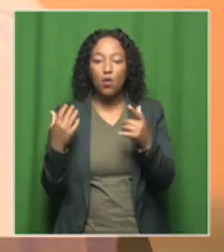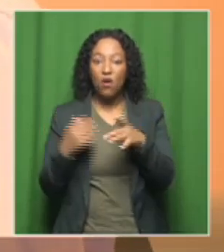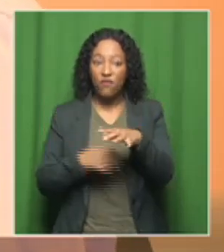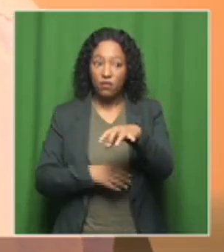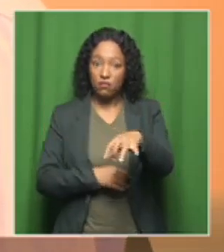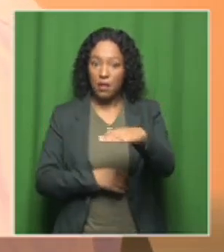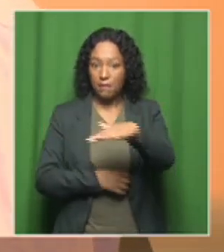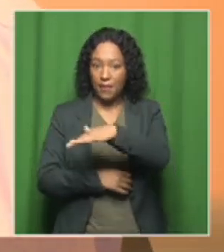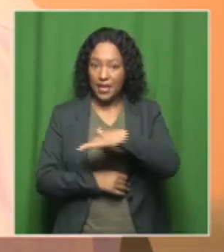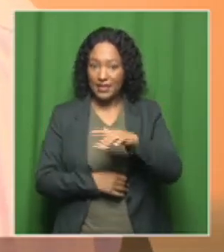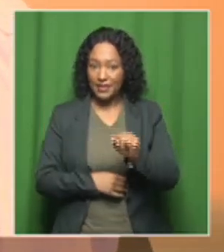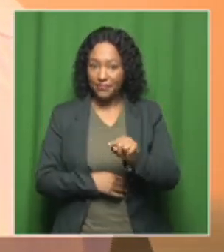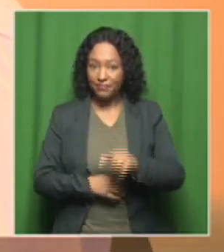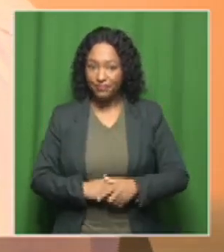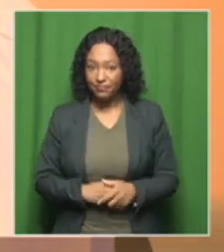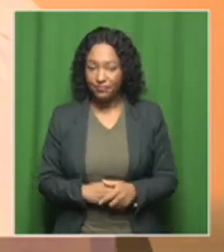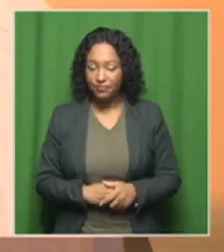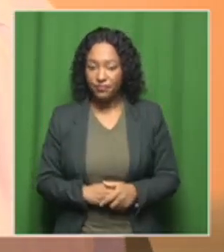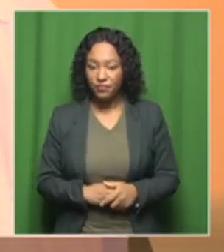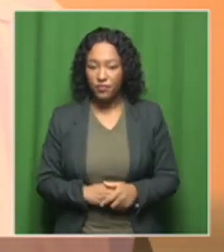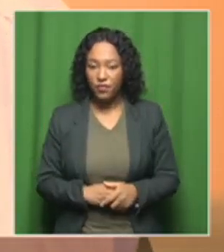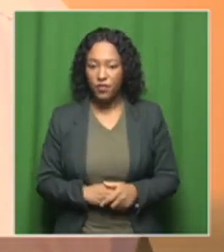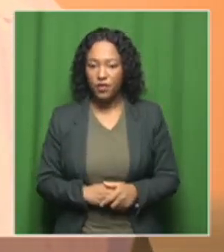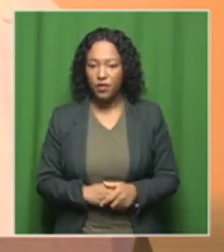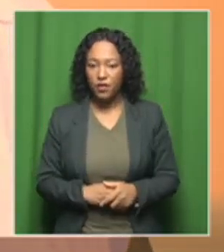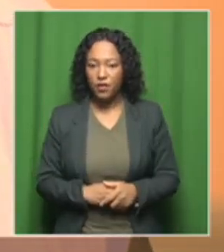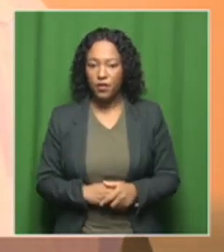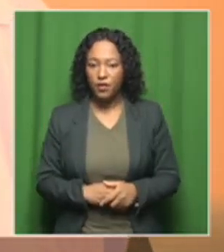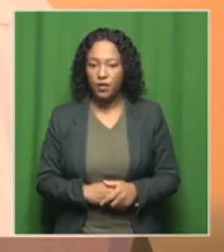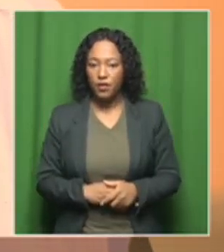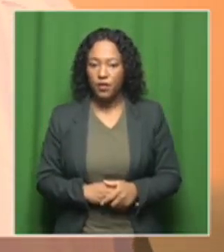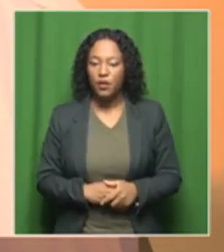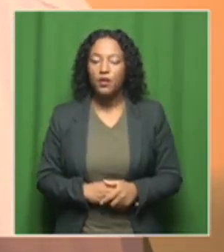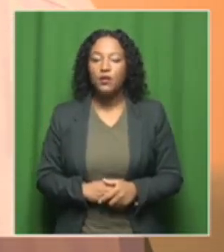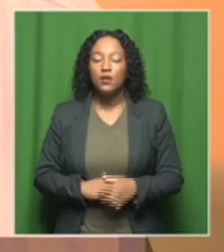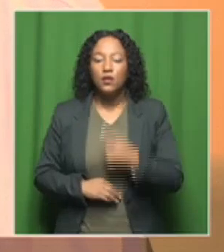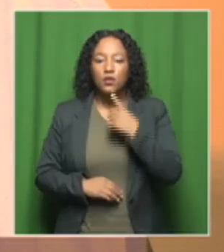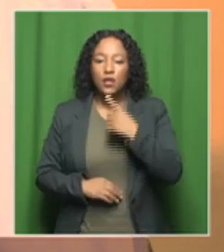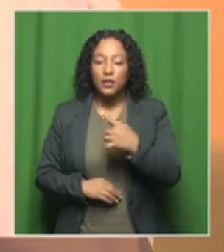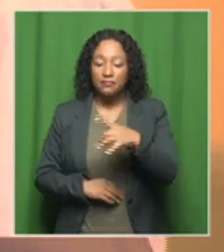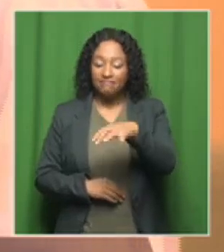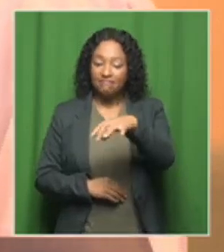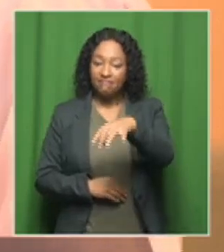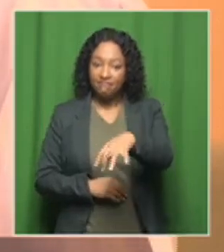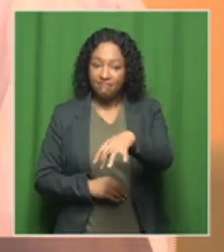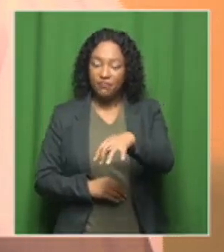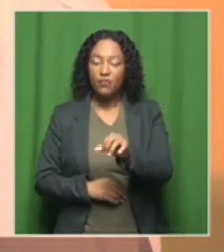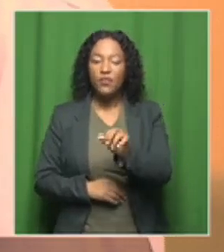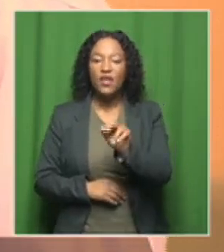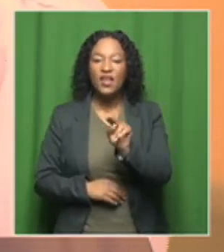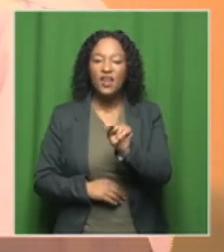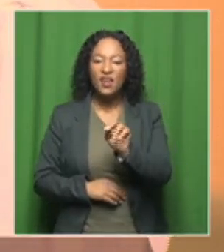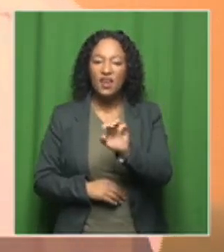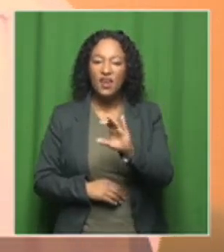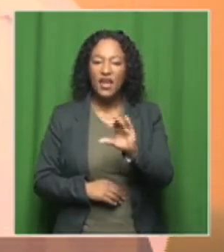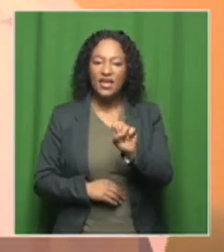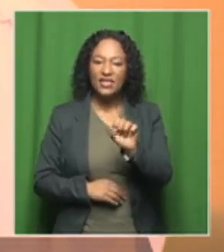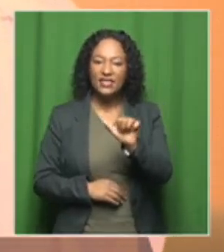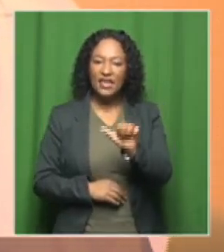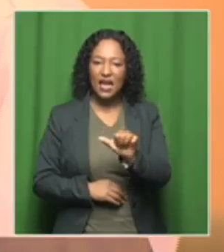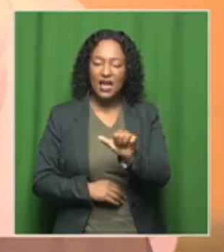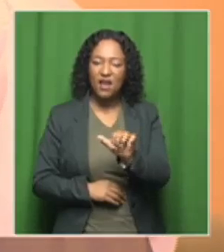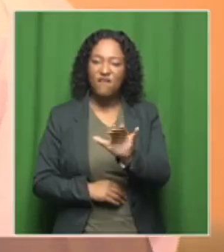today. Yeah, I think that you mentioned that the state of NECSA as a whole, about 5 or 6 years ago, NECSA was in a